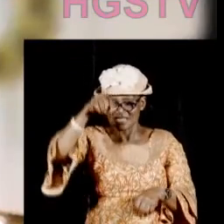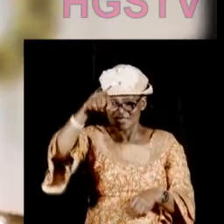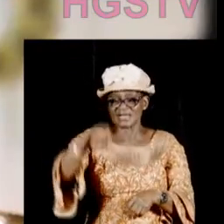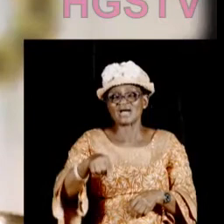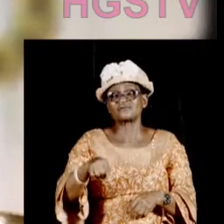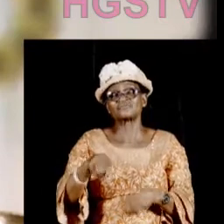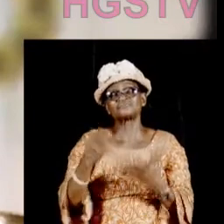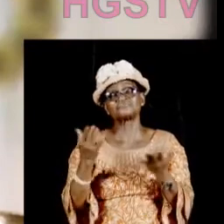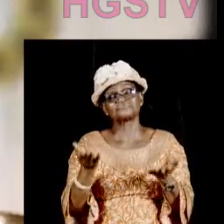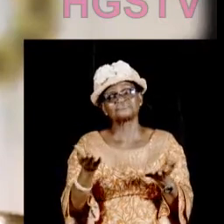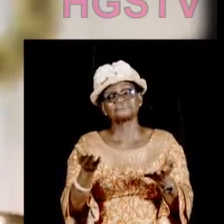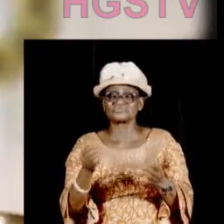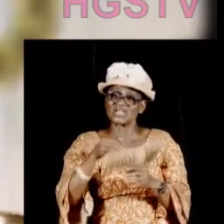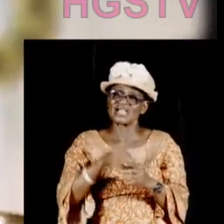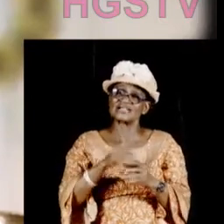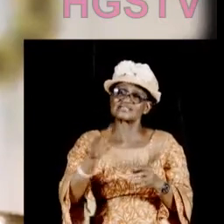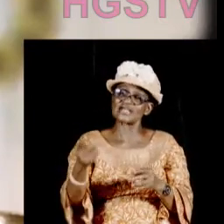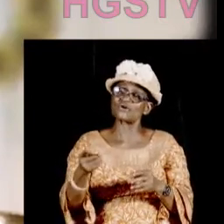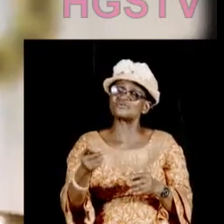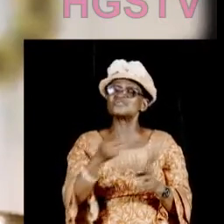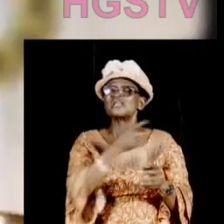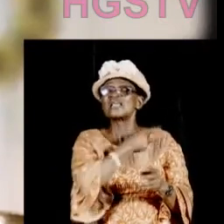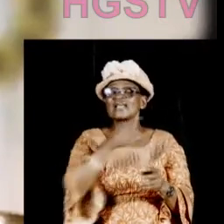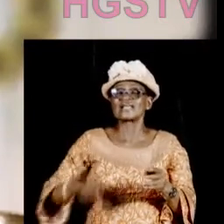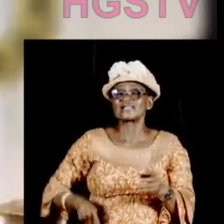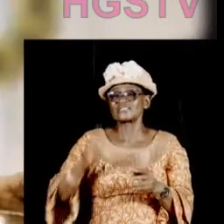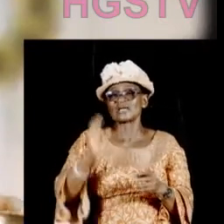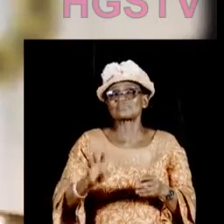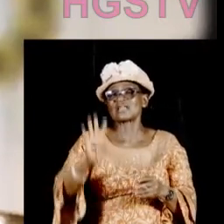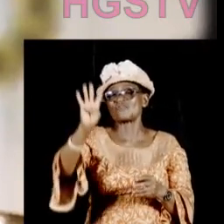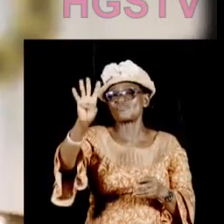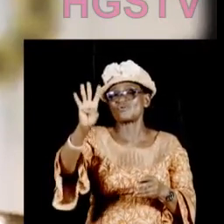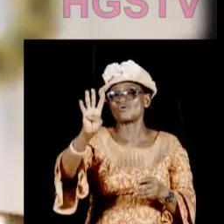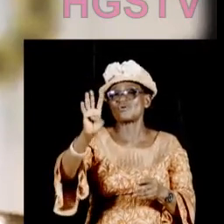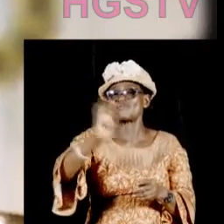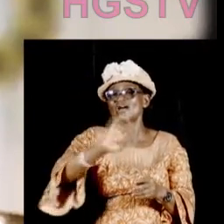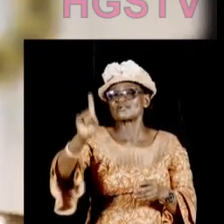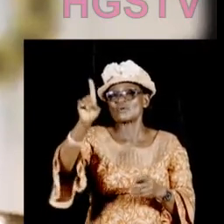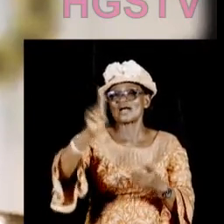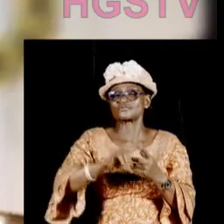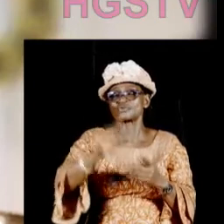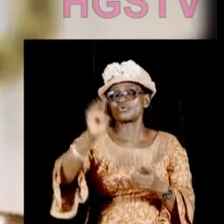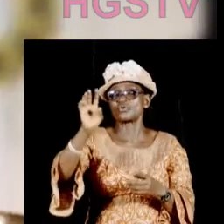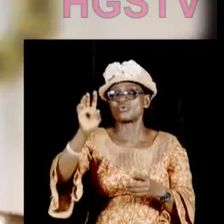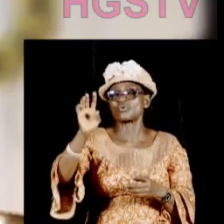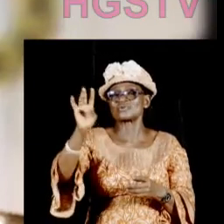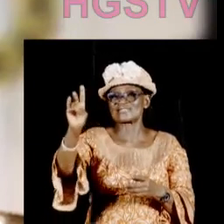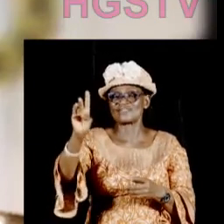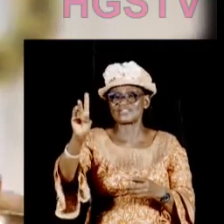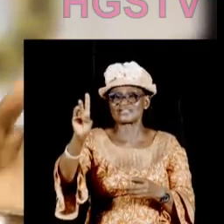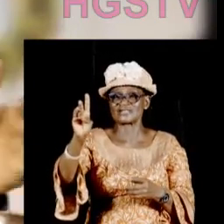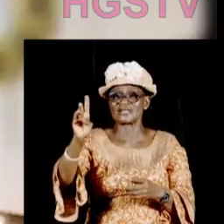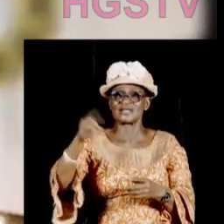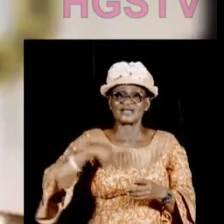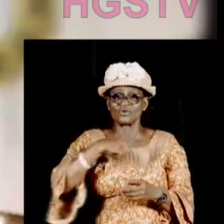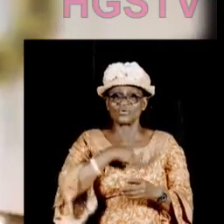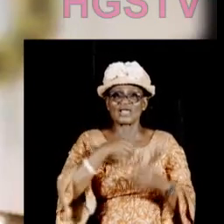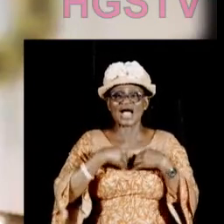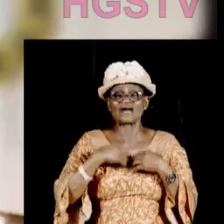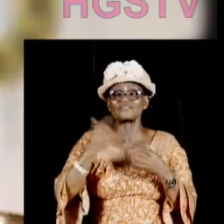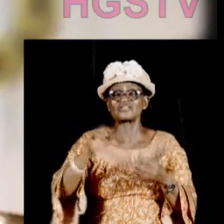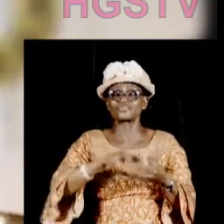Financially. In 2 Kings chapter 4, 1 to 7, 2 Kings 4, 1 to 7, we have the story of